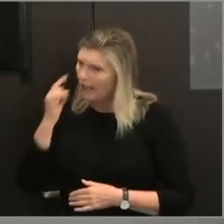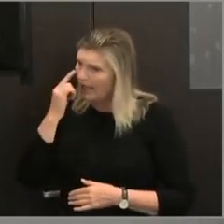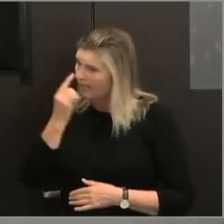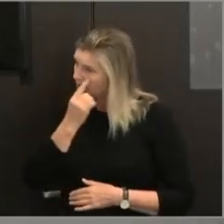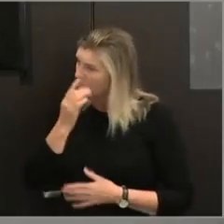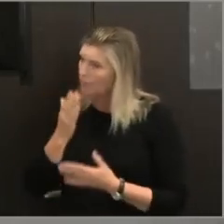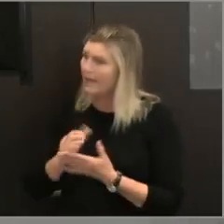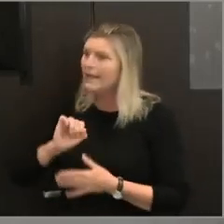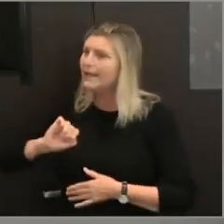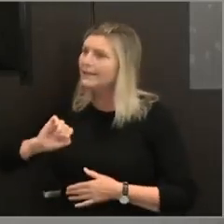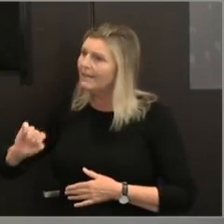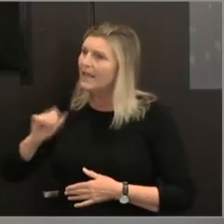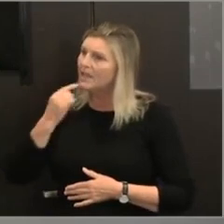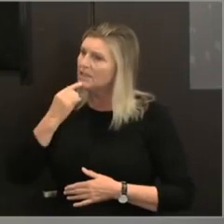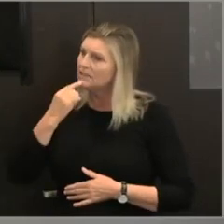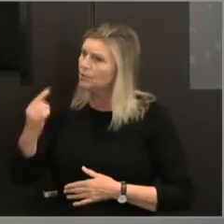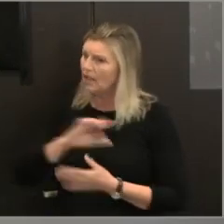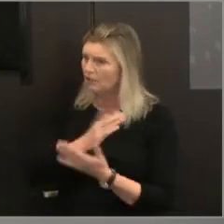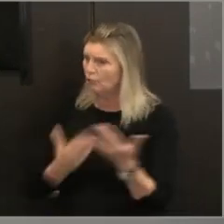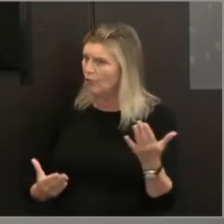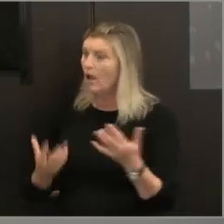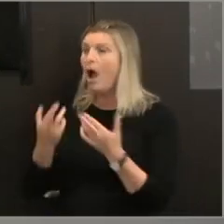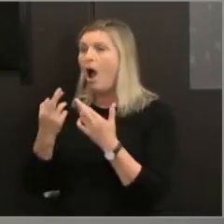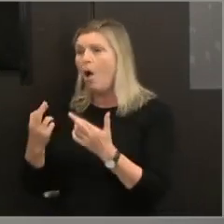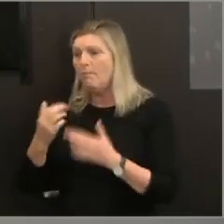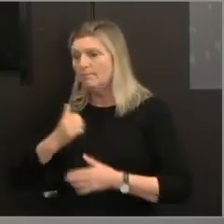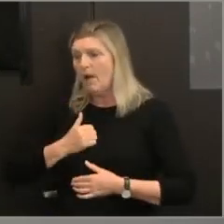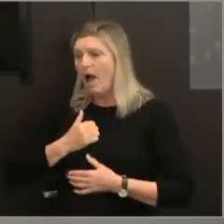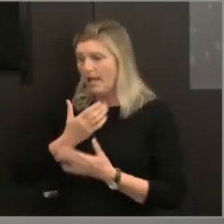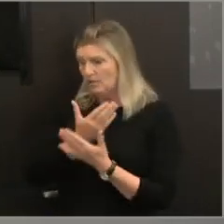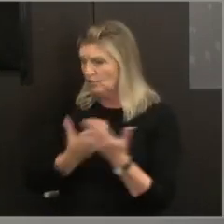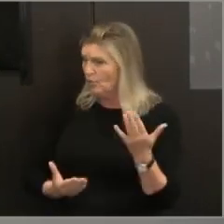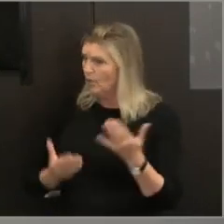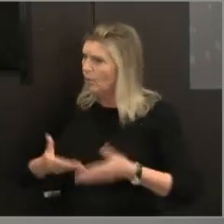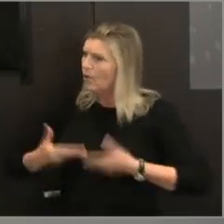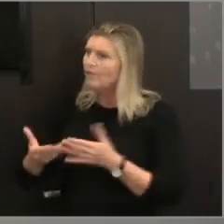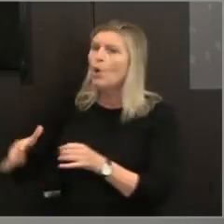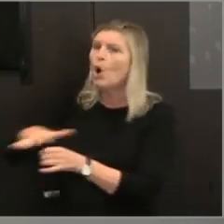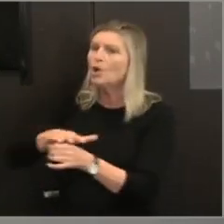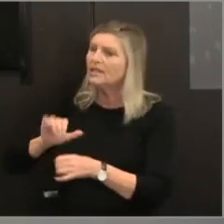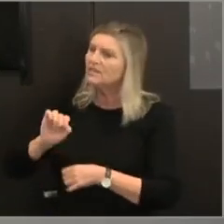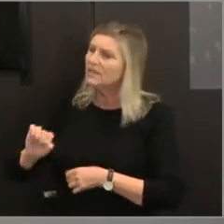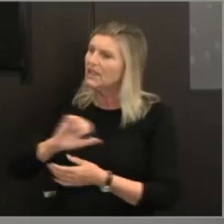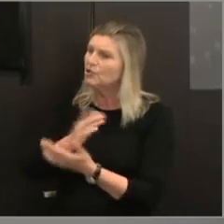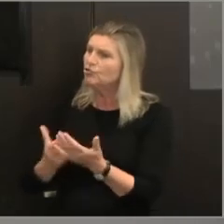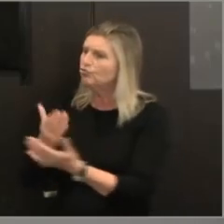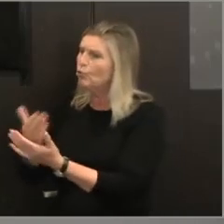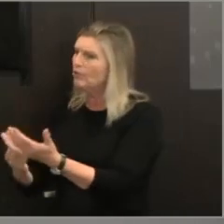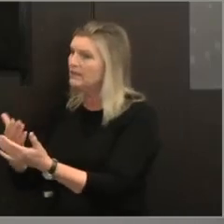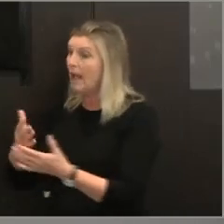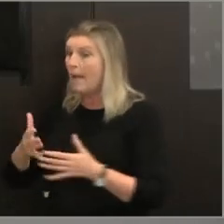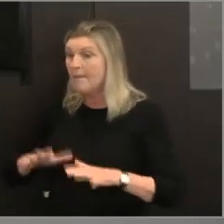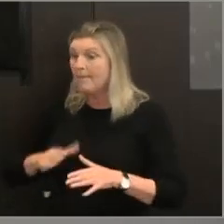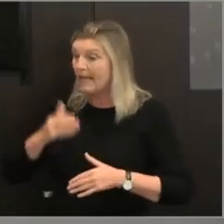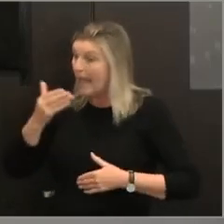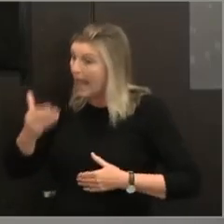kaupapa, and I only hope that this brief may give some context to their words and some explanation of the ways in which